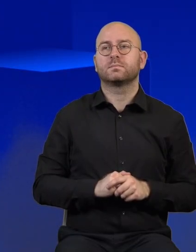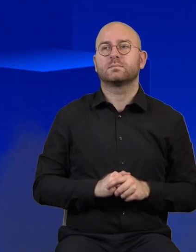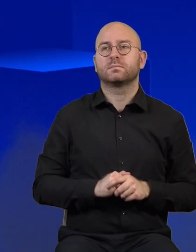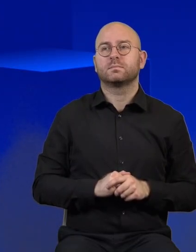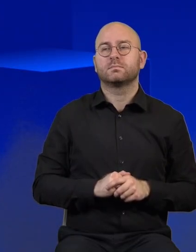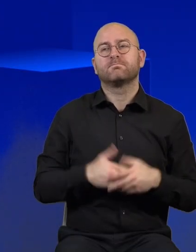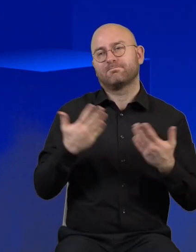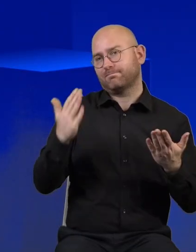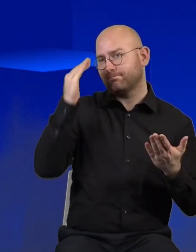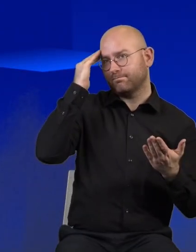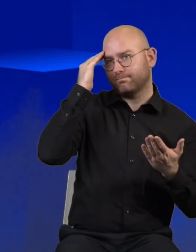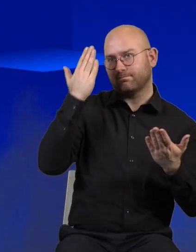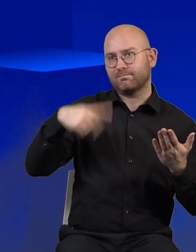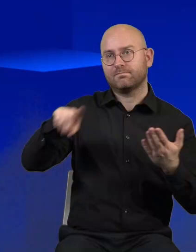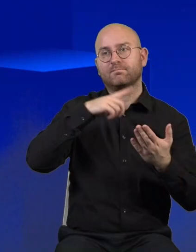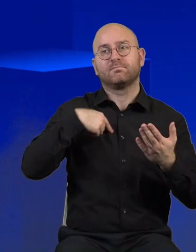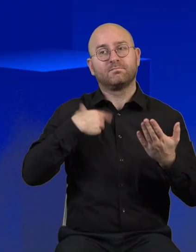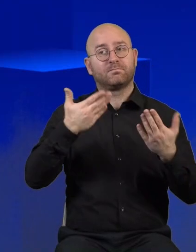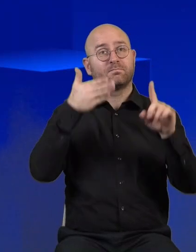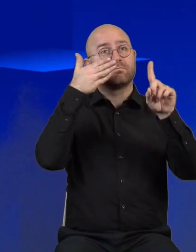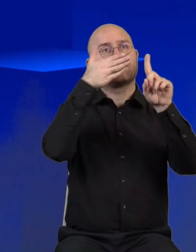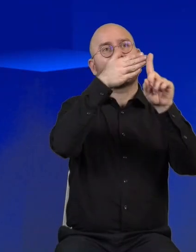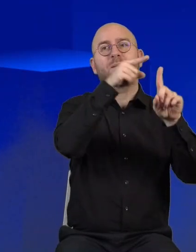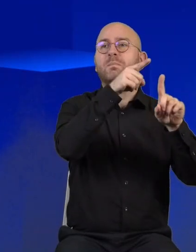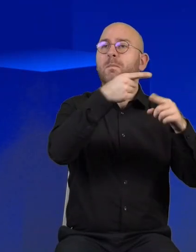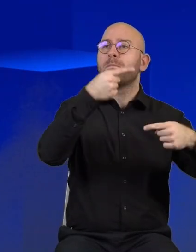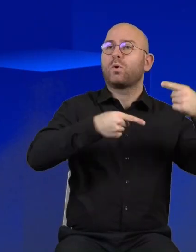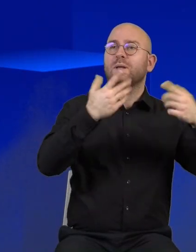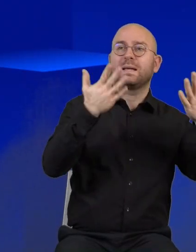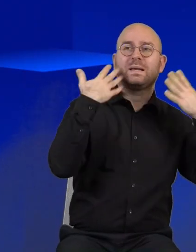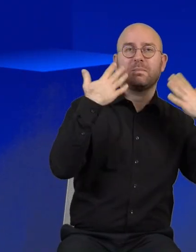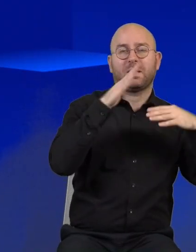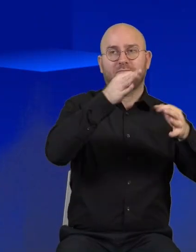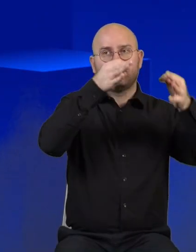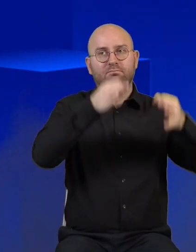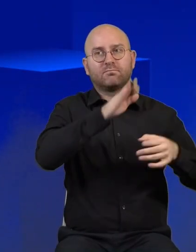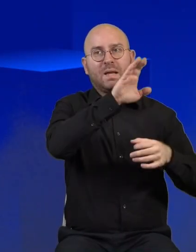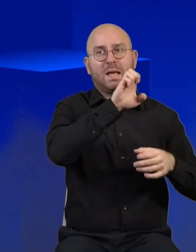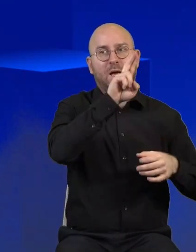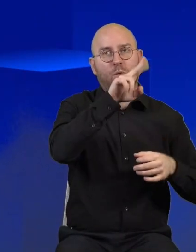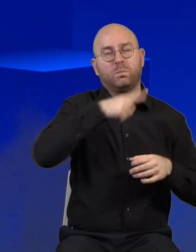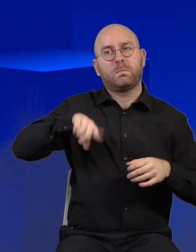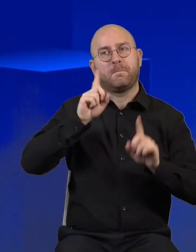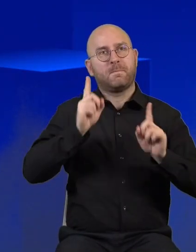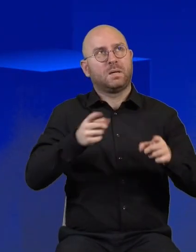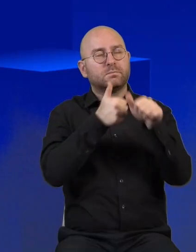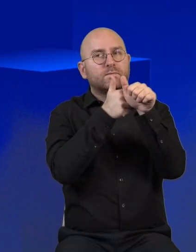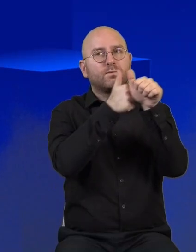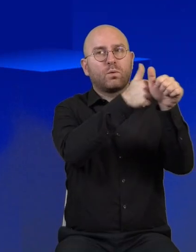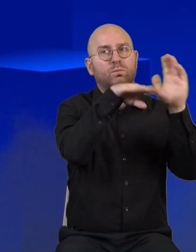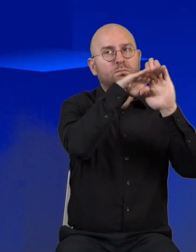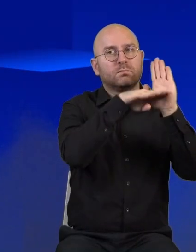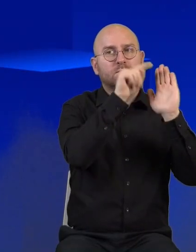Deal, and nobody now is challenging those objectives. Of course, we all understand